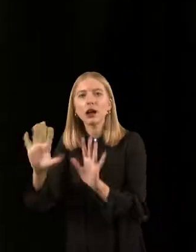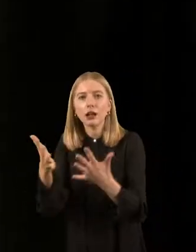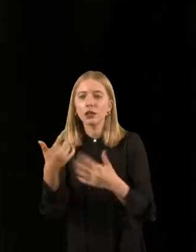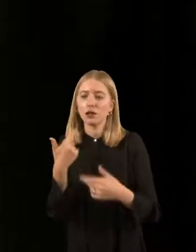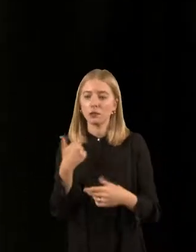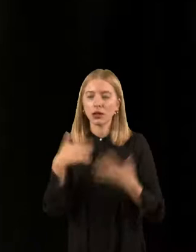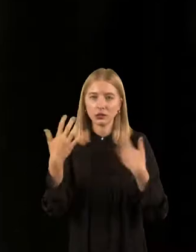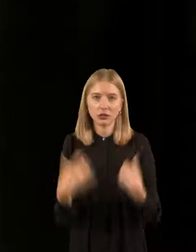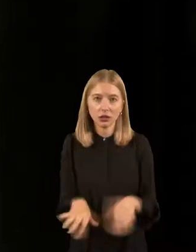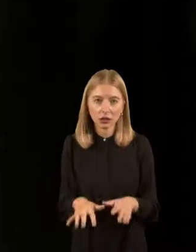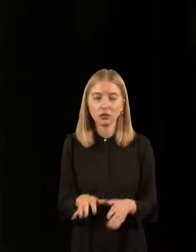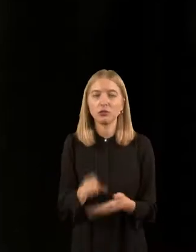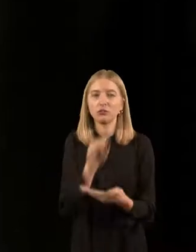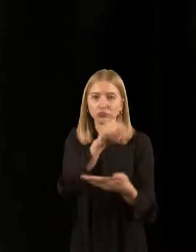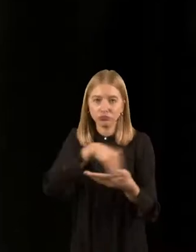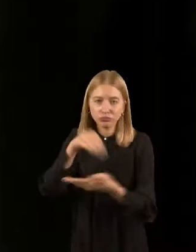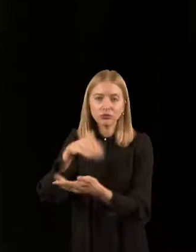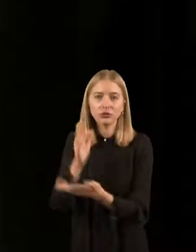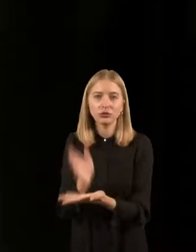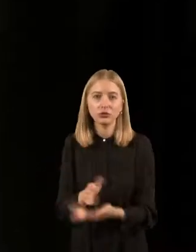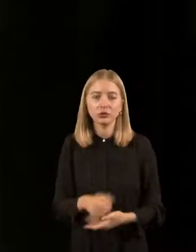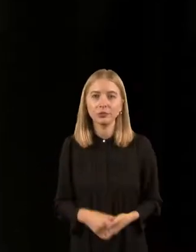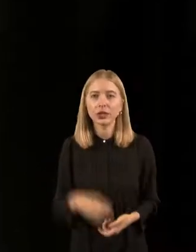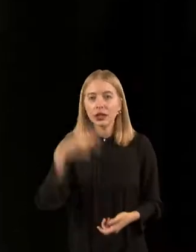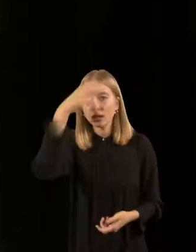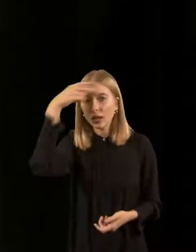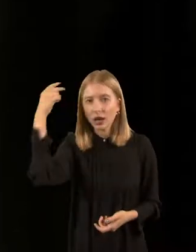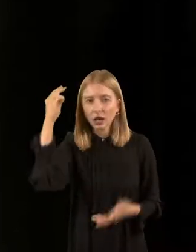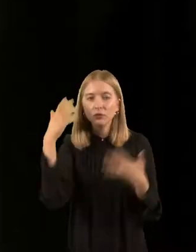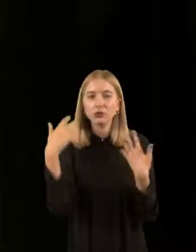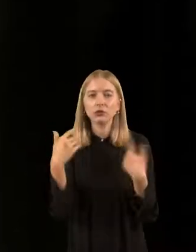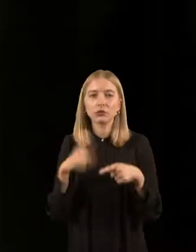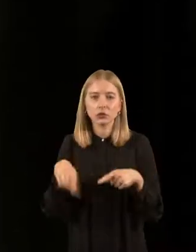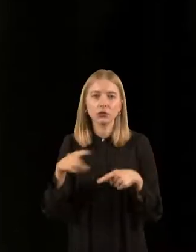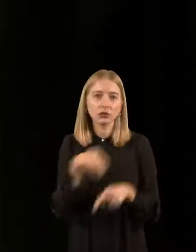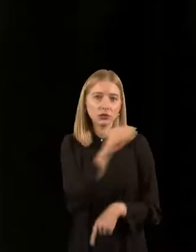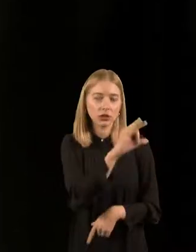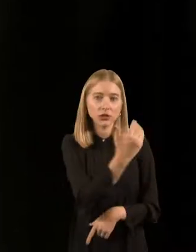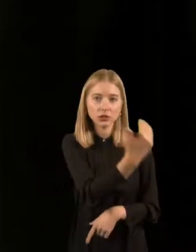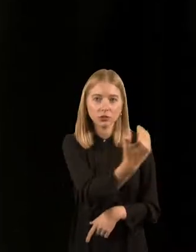is and what investment is not. And